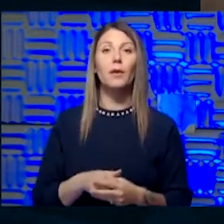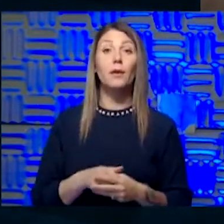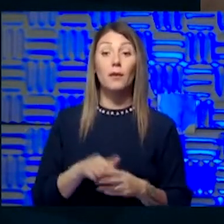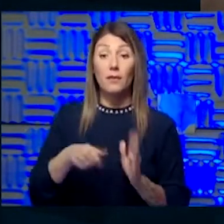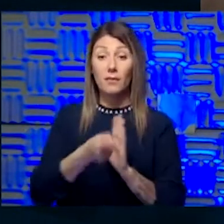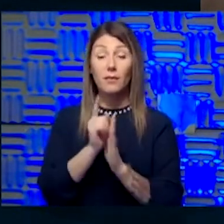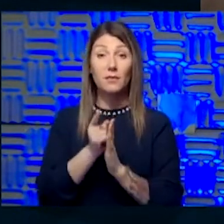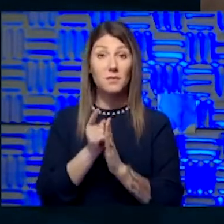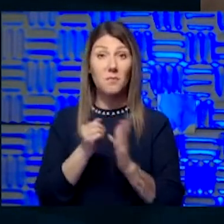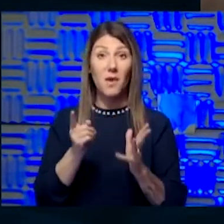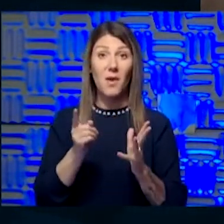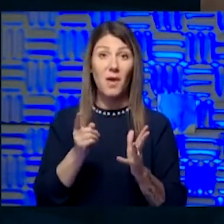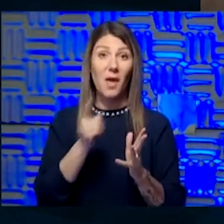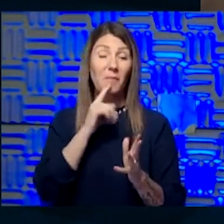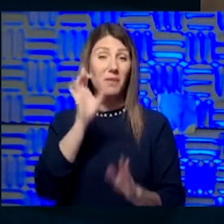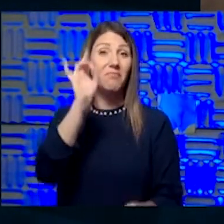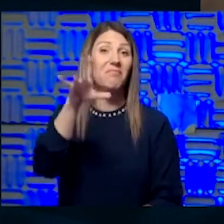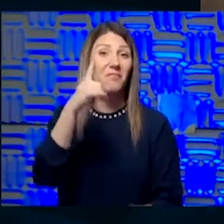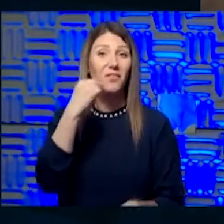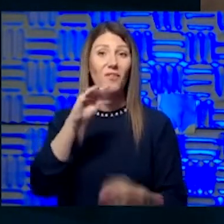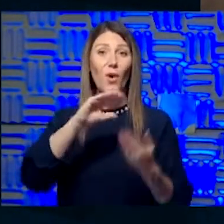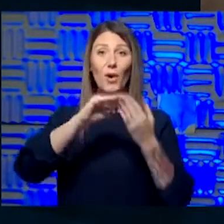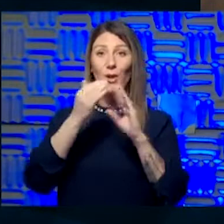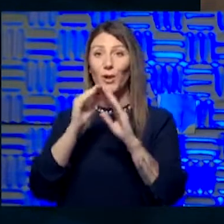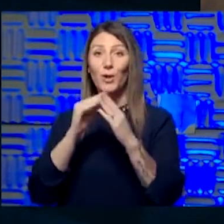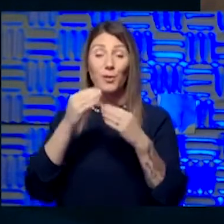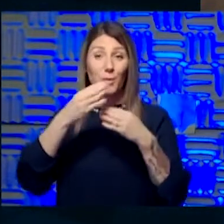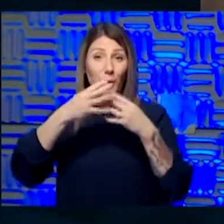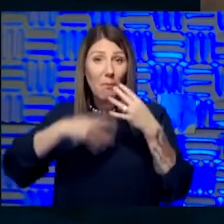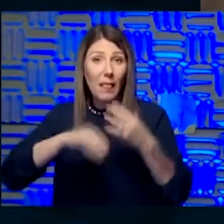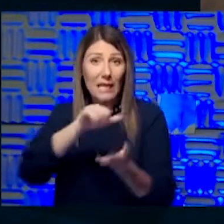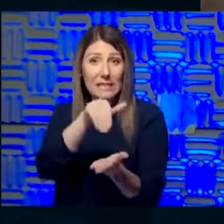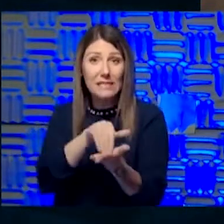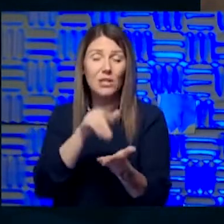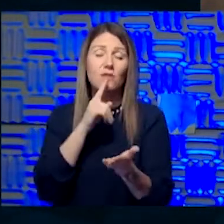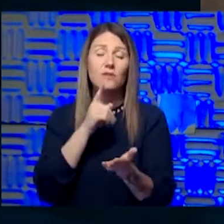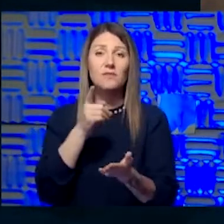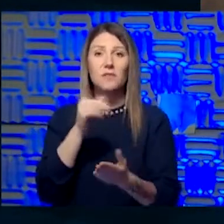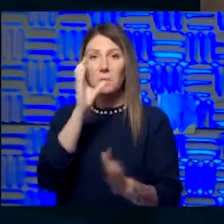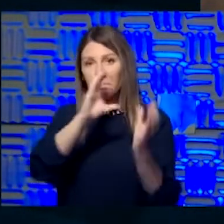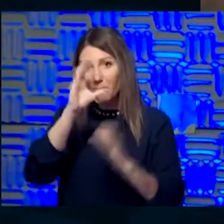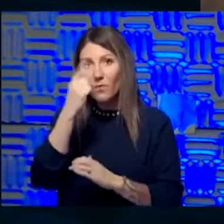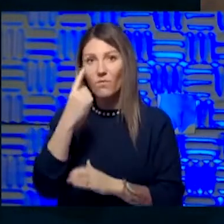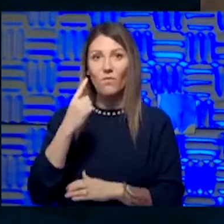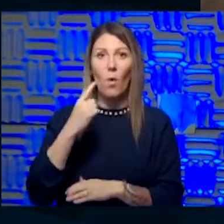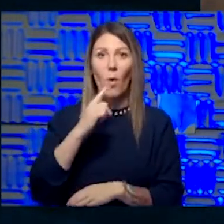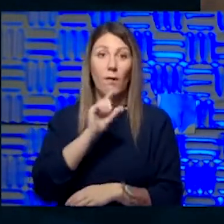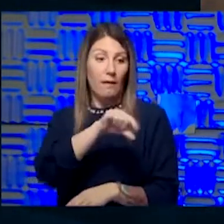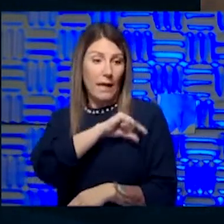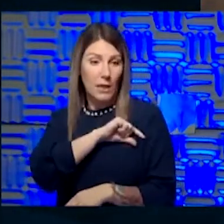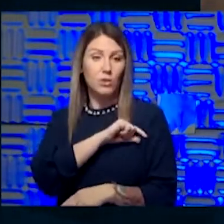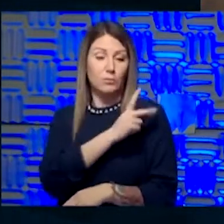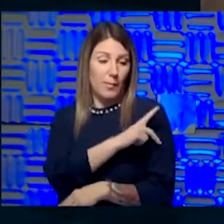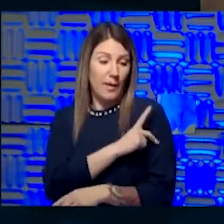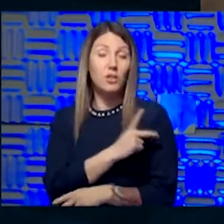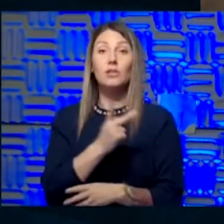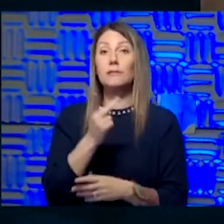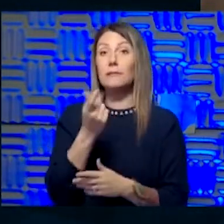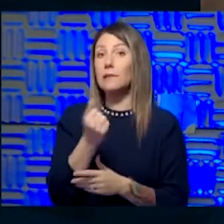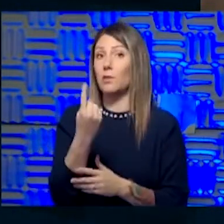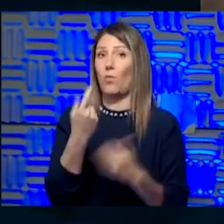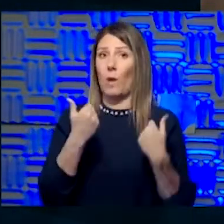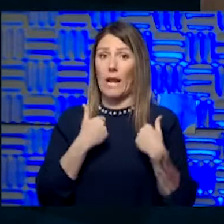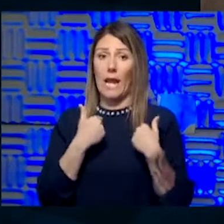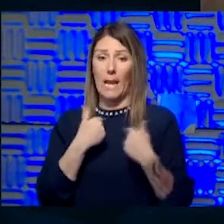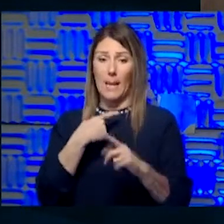going to put in a plug for Community Blood Center. They are looking for eligible patients to donate. So anyone who has had a positive test,